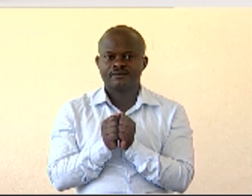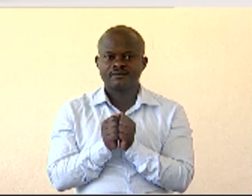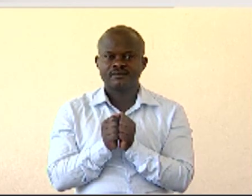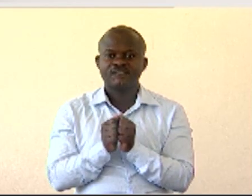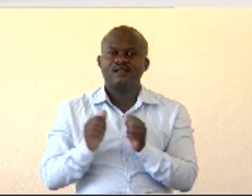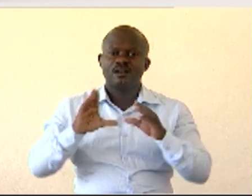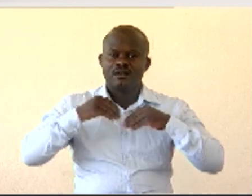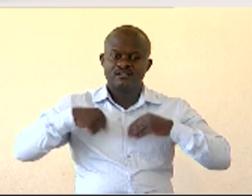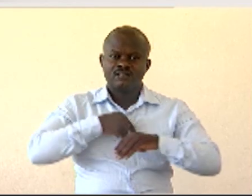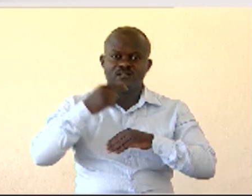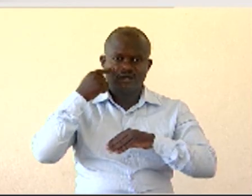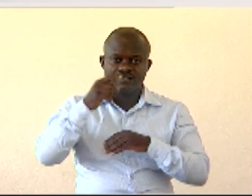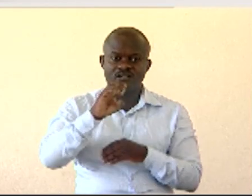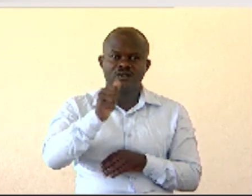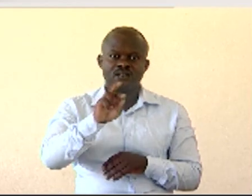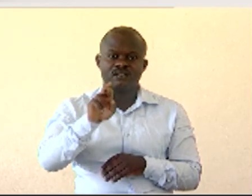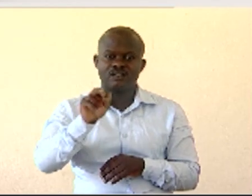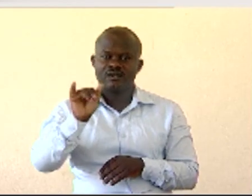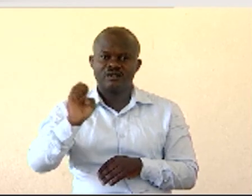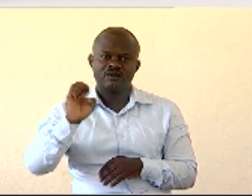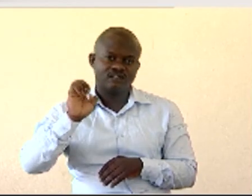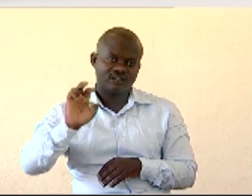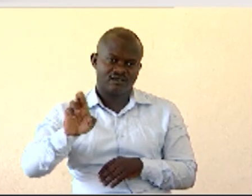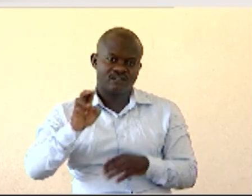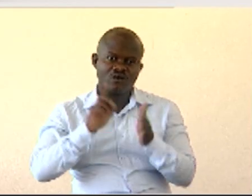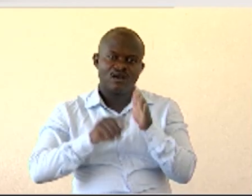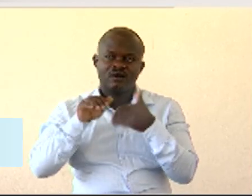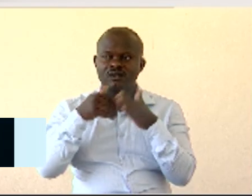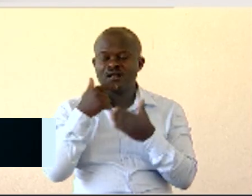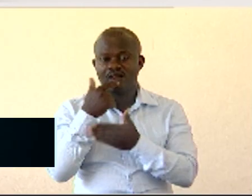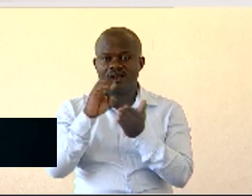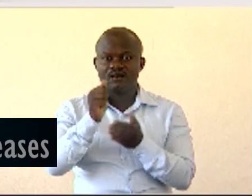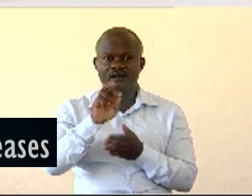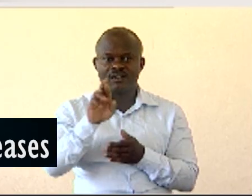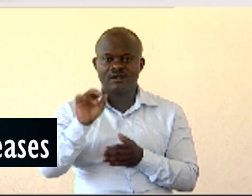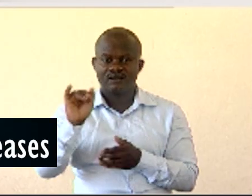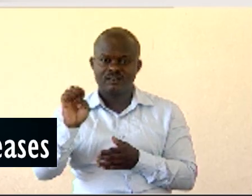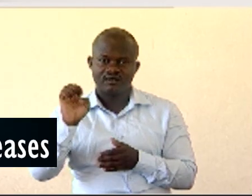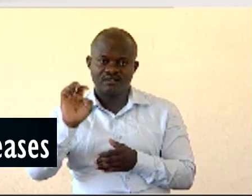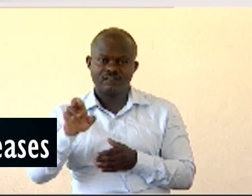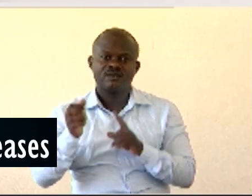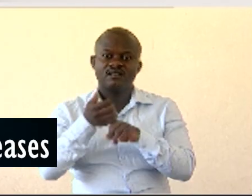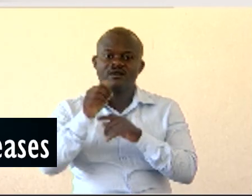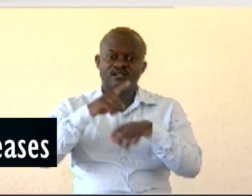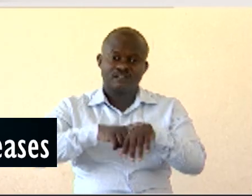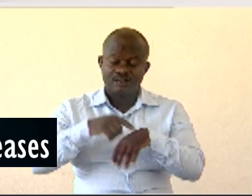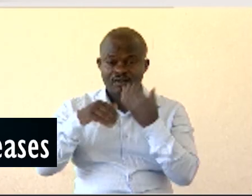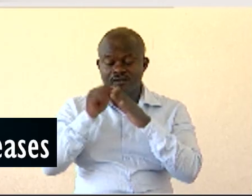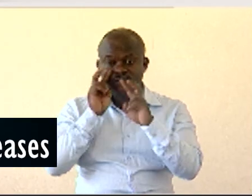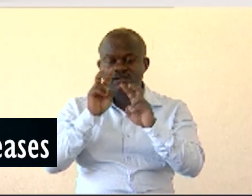Let's talk about carriers. What are carriers, student? Take your time and think, what are